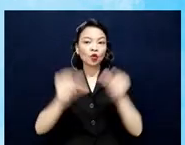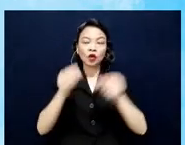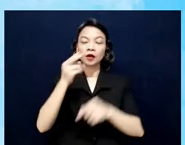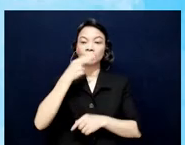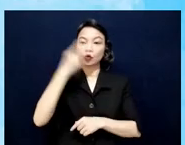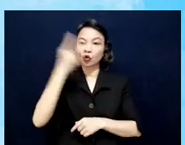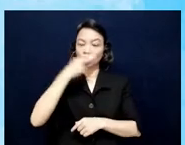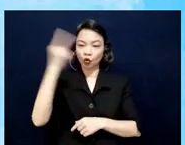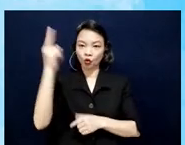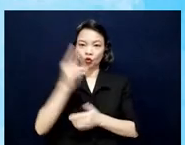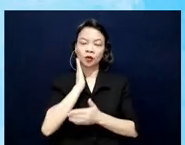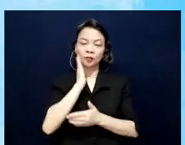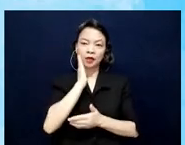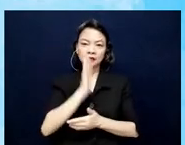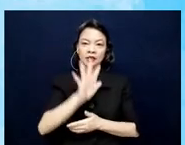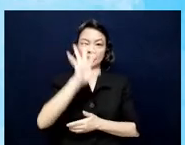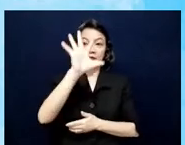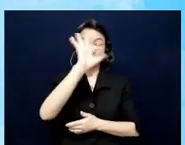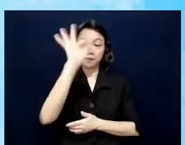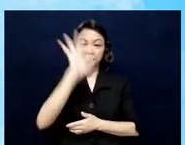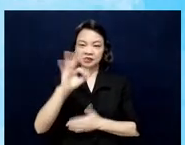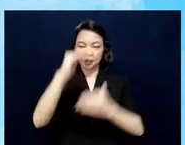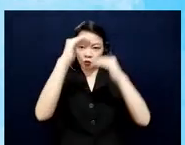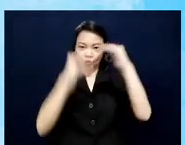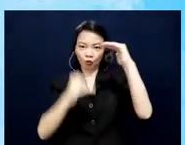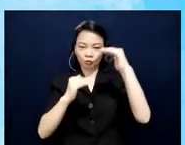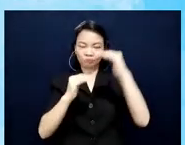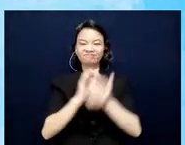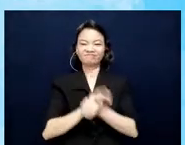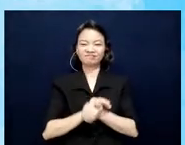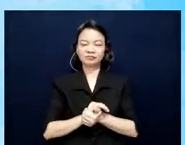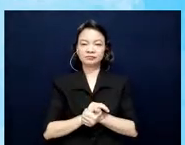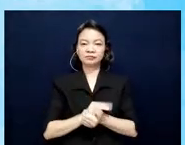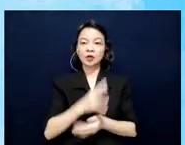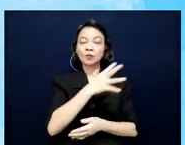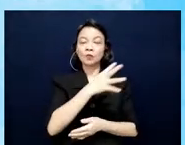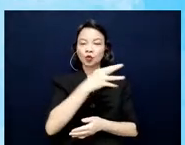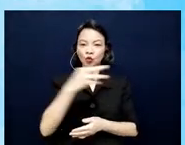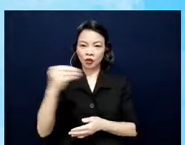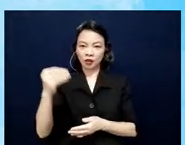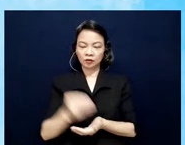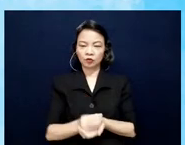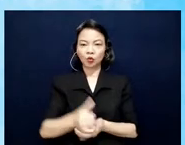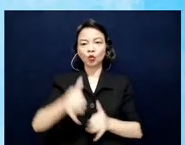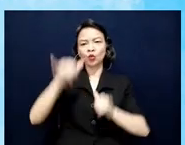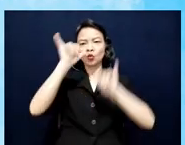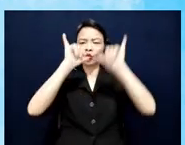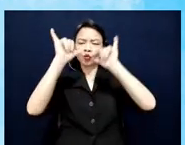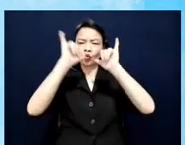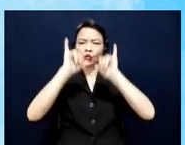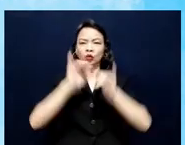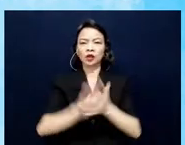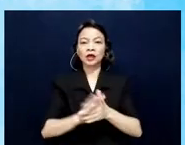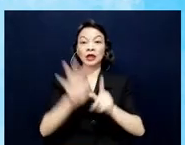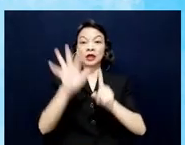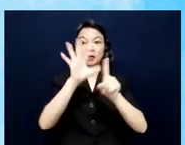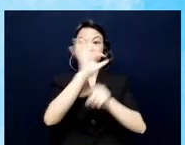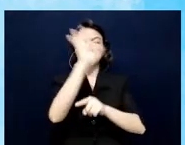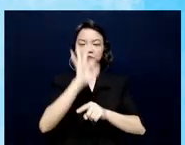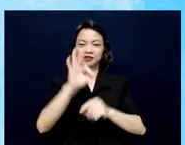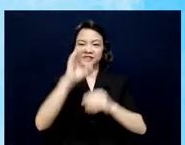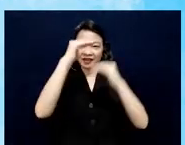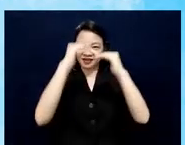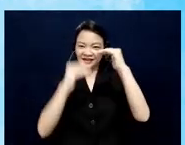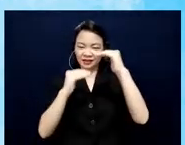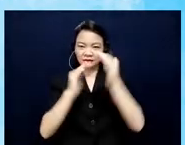and reduced alcohol consumption by 16%, highlighting that when you empower young people